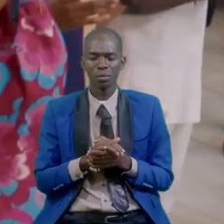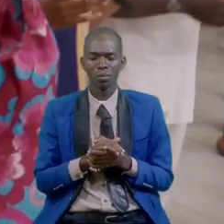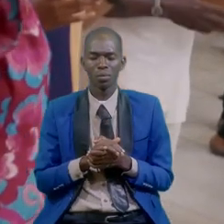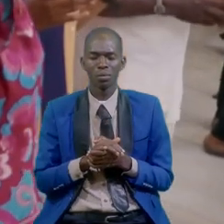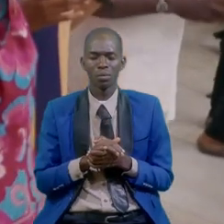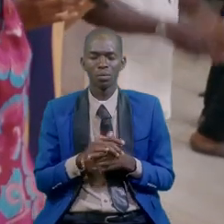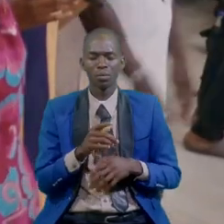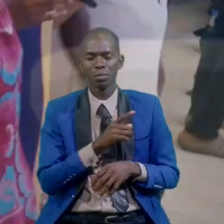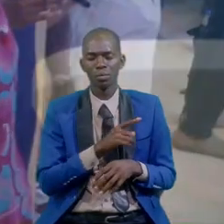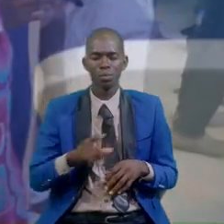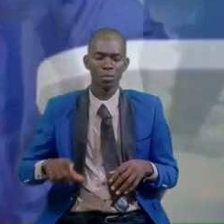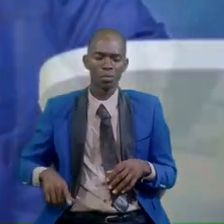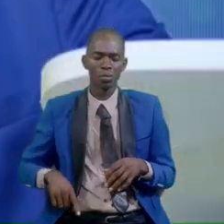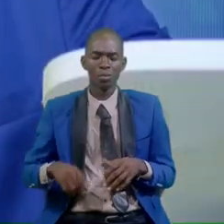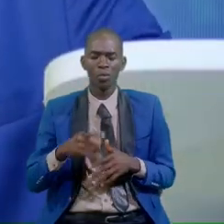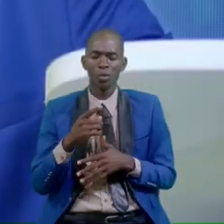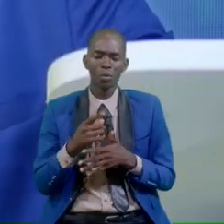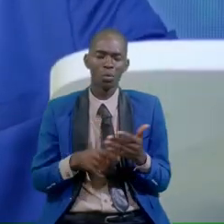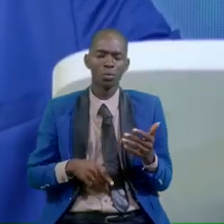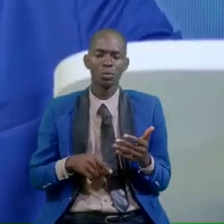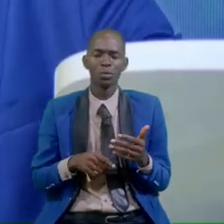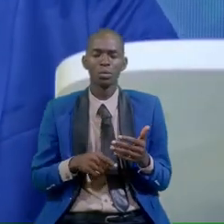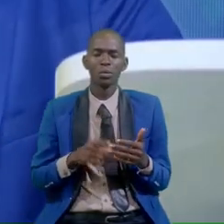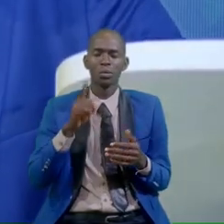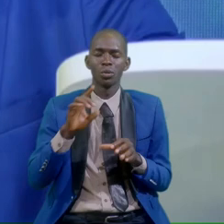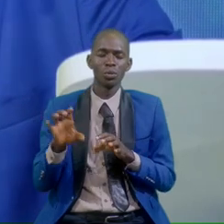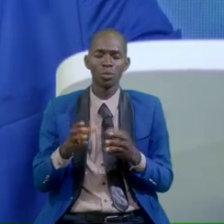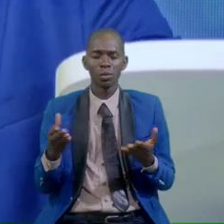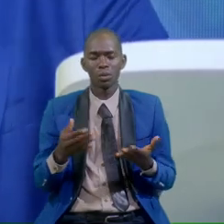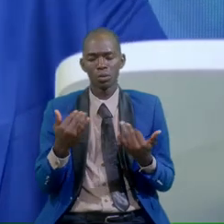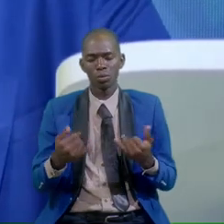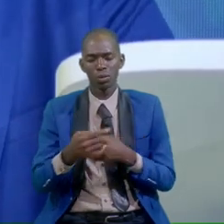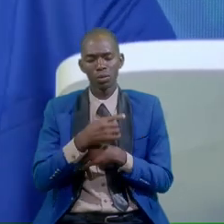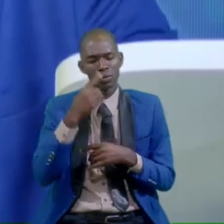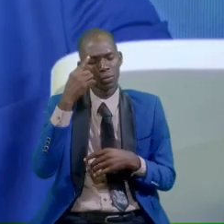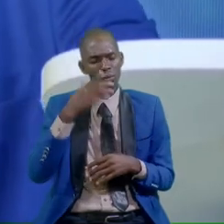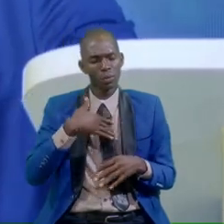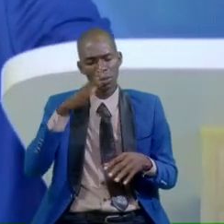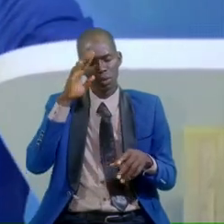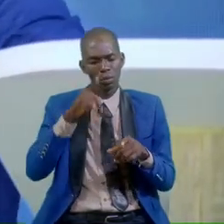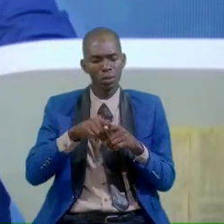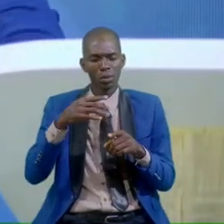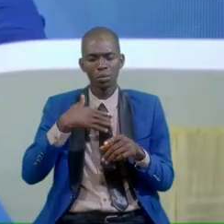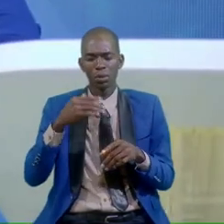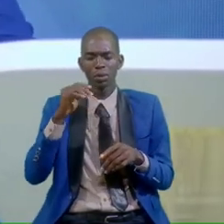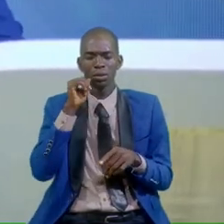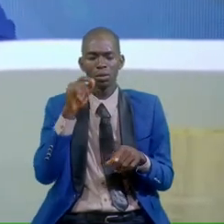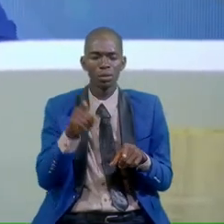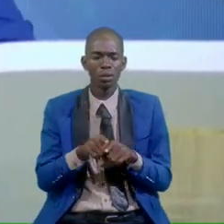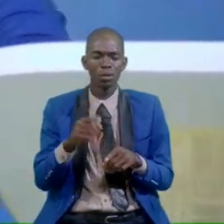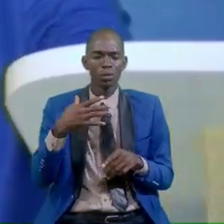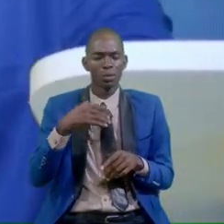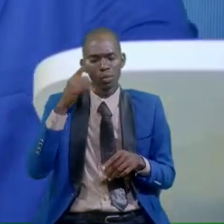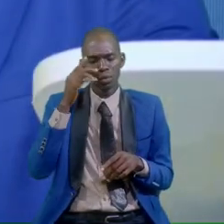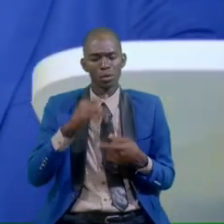Lord, what you do here today for my brother, for my minister, for my colleague over there, what you do